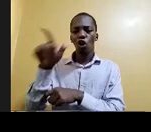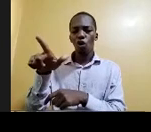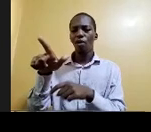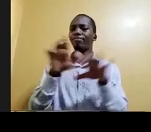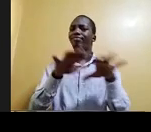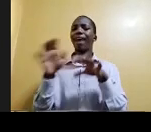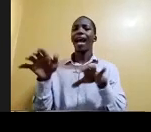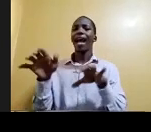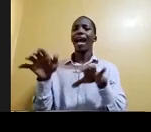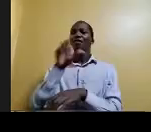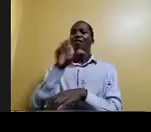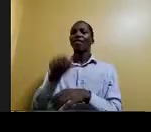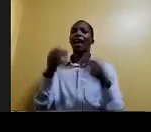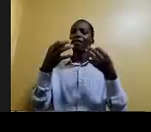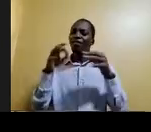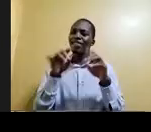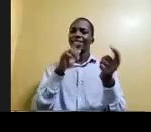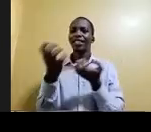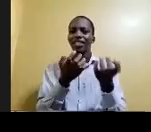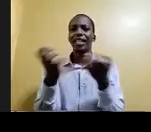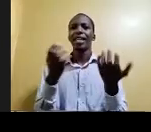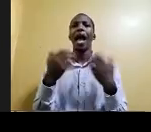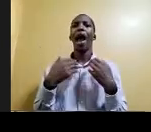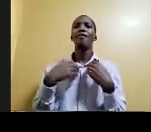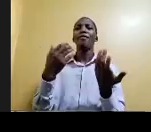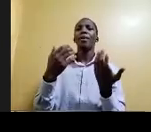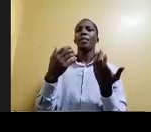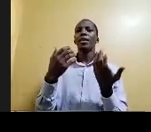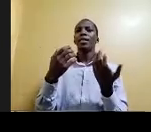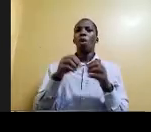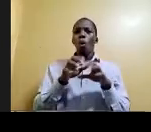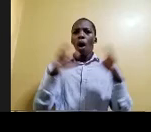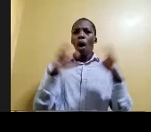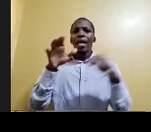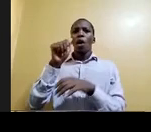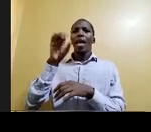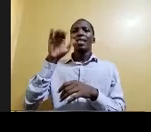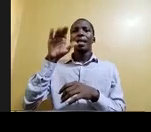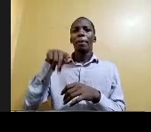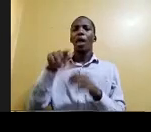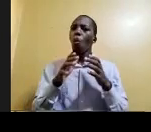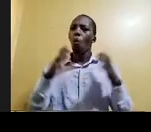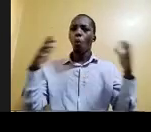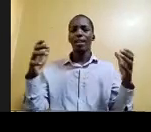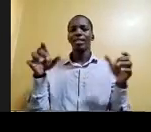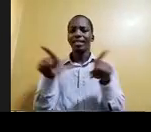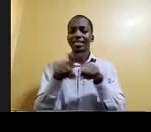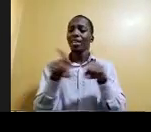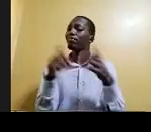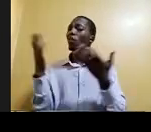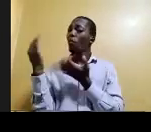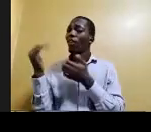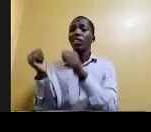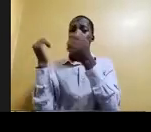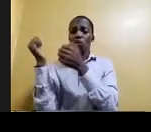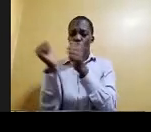We hope to have ACP-wide transfer of knowledge with our partners, and hopefully together, we will conquer the